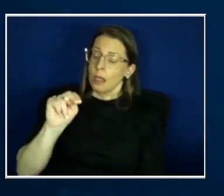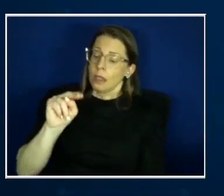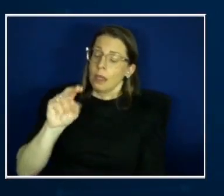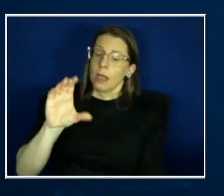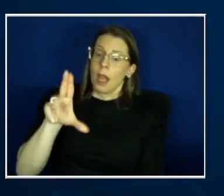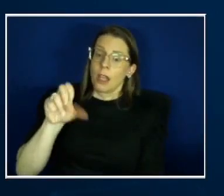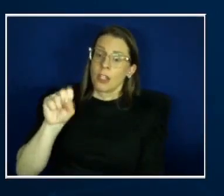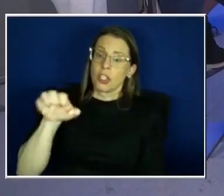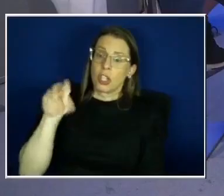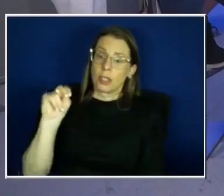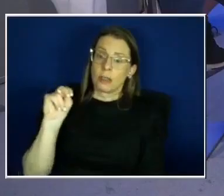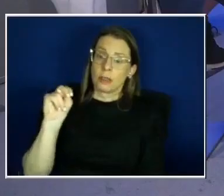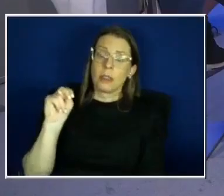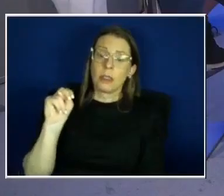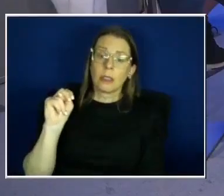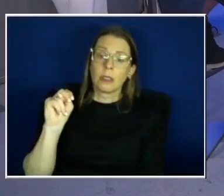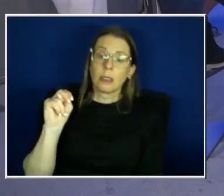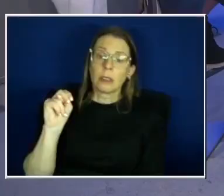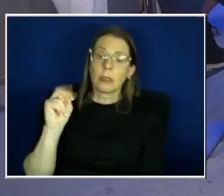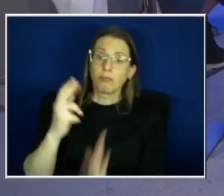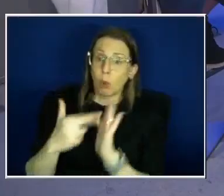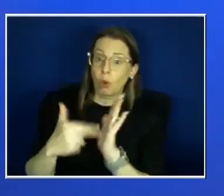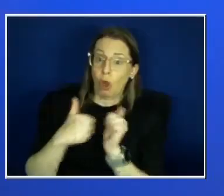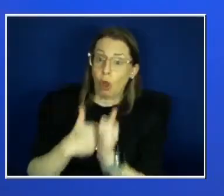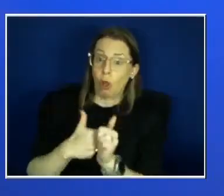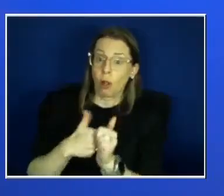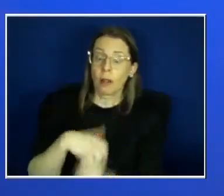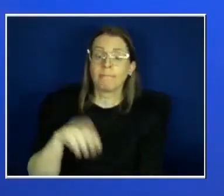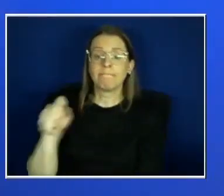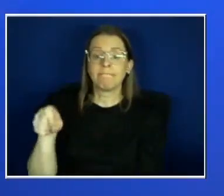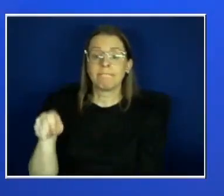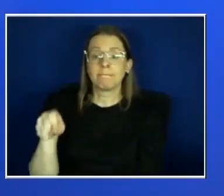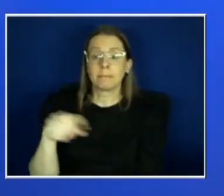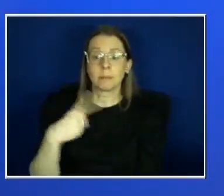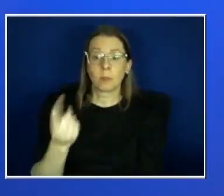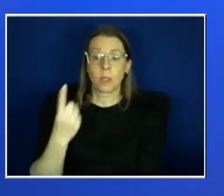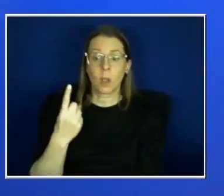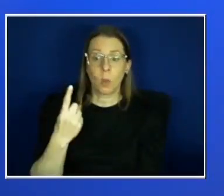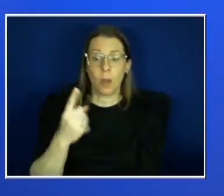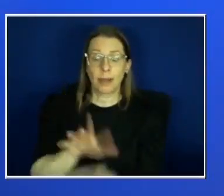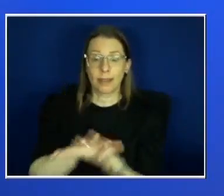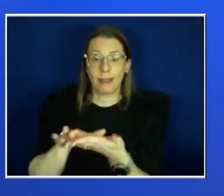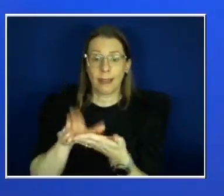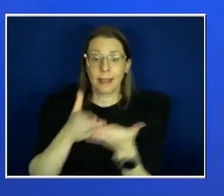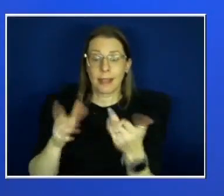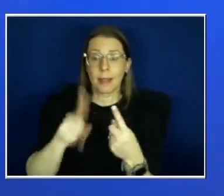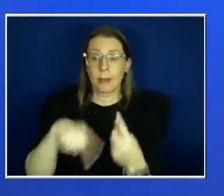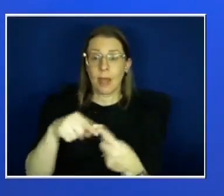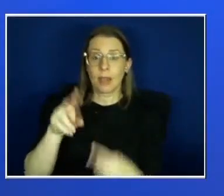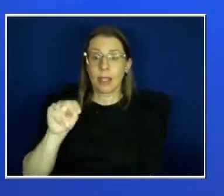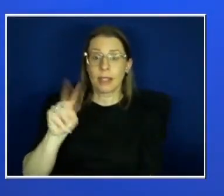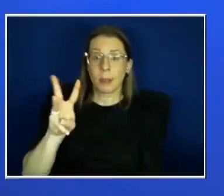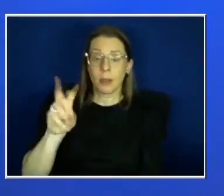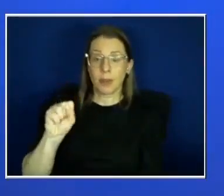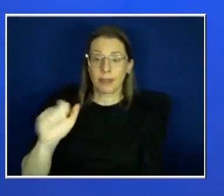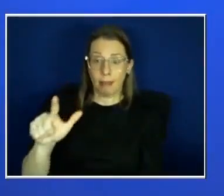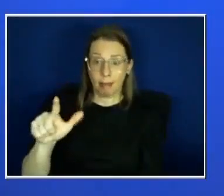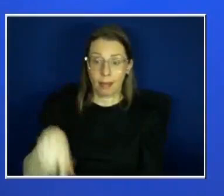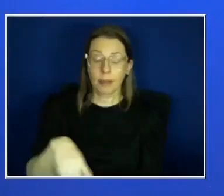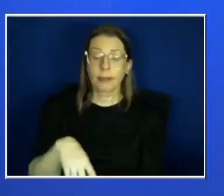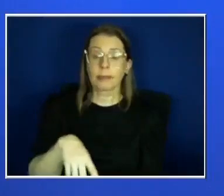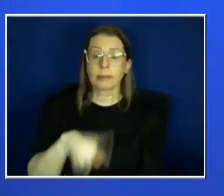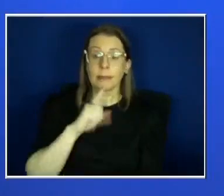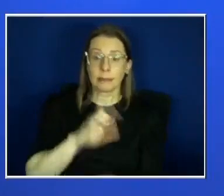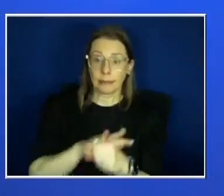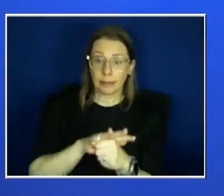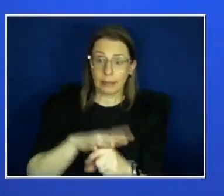in the NFL, Dr. Yedlinski? There is actually, and in fact, one of the nice things about the NWSL is there's dedicated